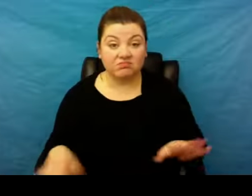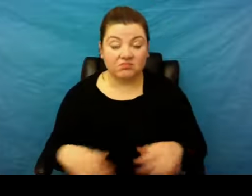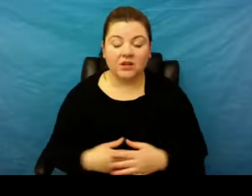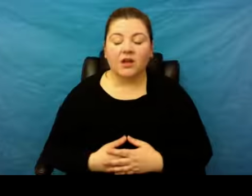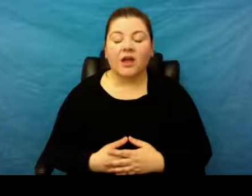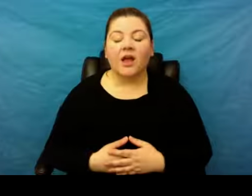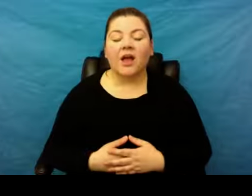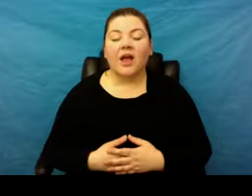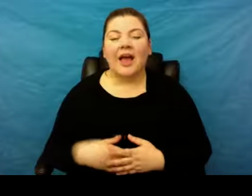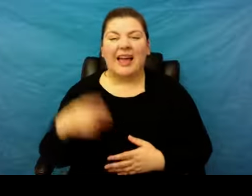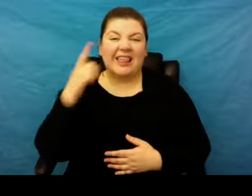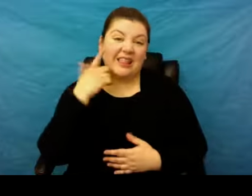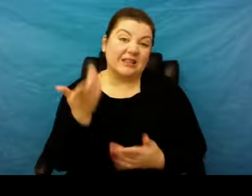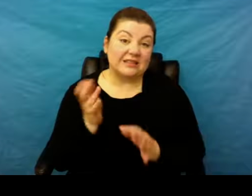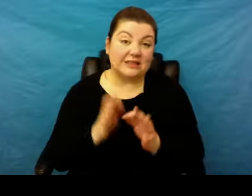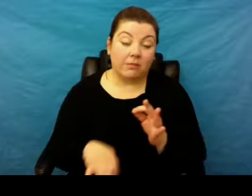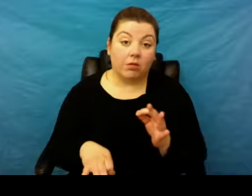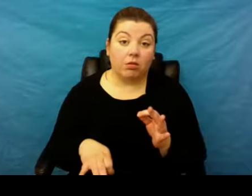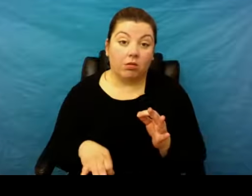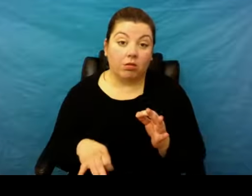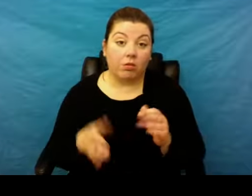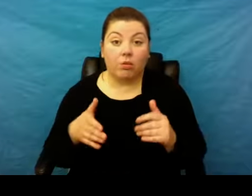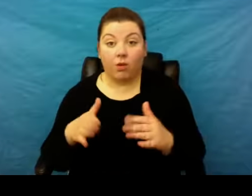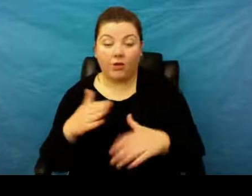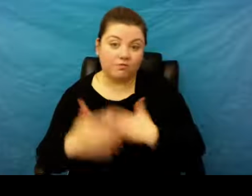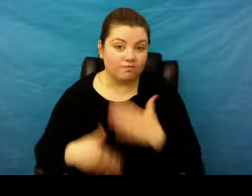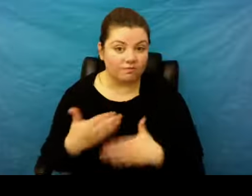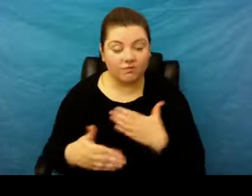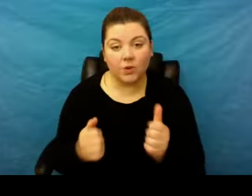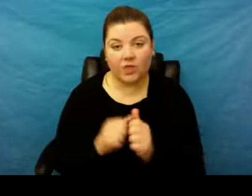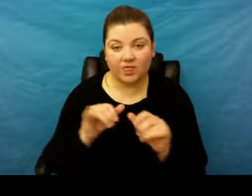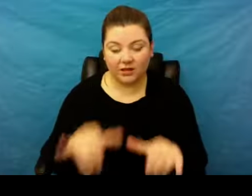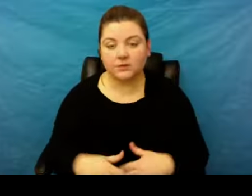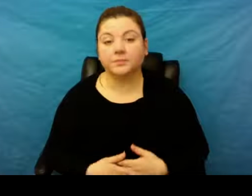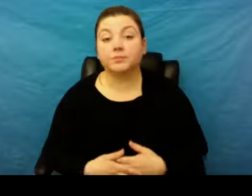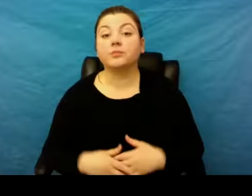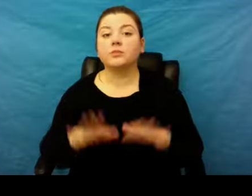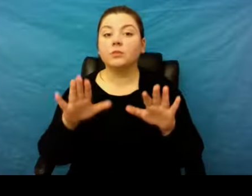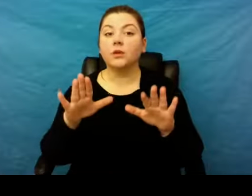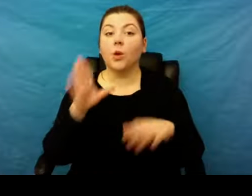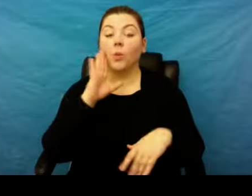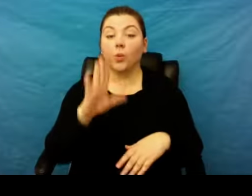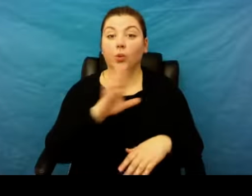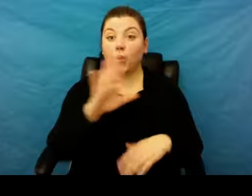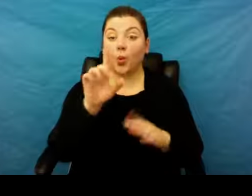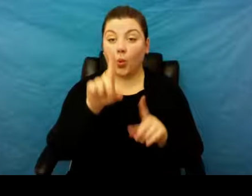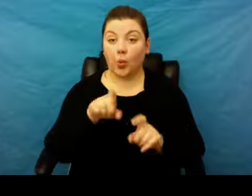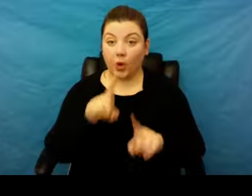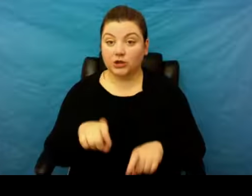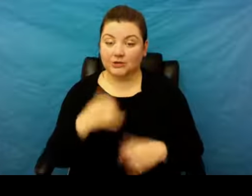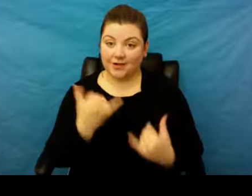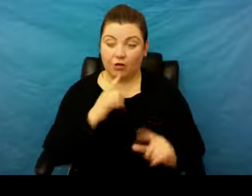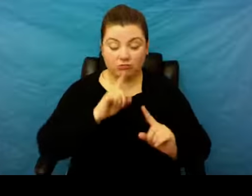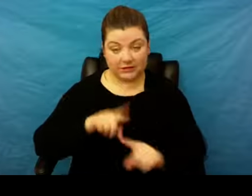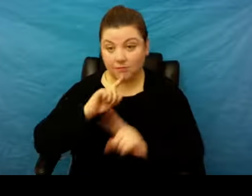very simple way to do it. I'm about to get to questions. I just want to make a few other small points because this is some stuff that's come